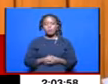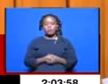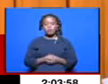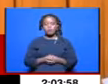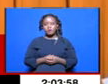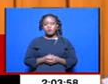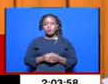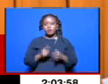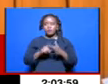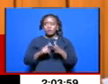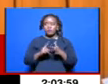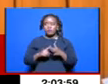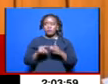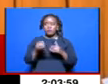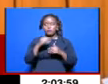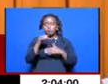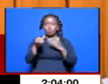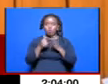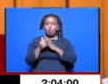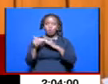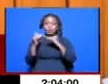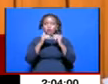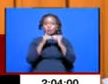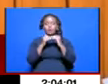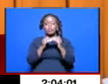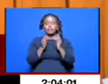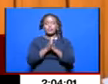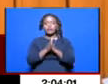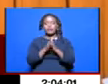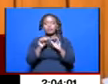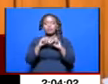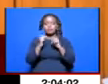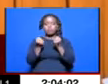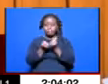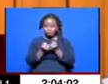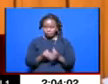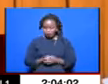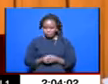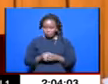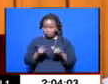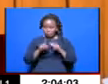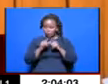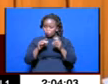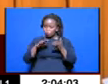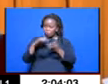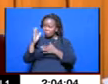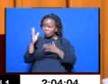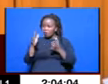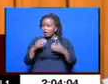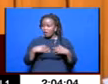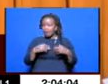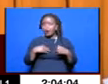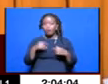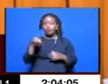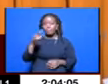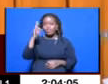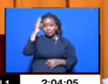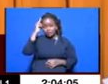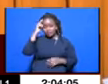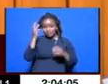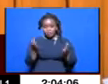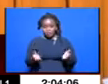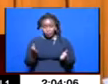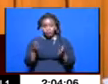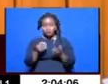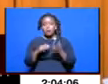rights and democratic and social setup. The Germans were healing from the Nazi era, and it is for that reason that the framers